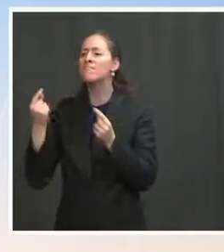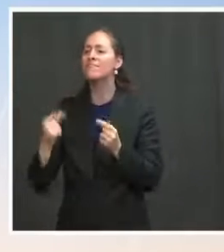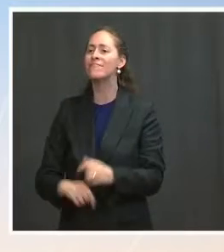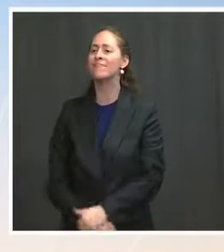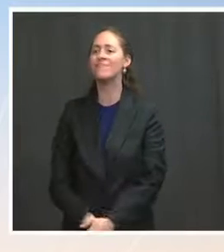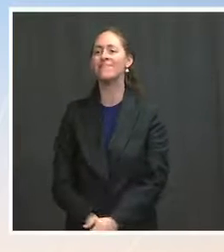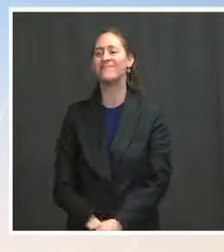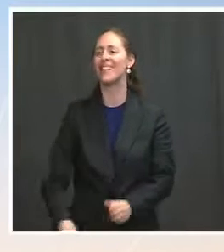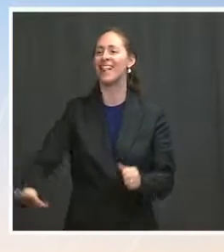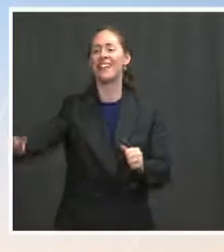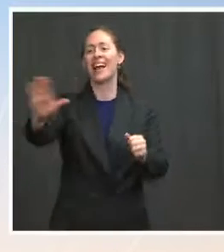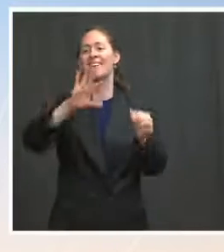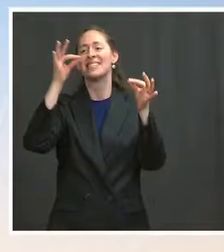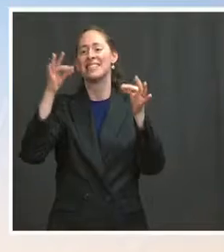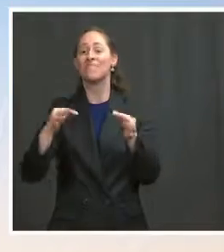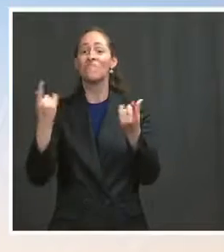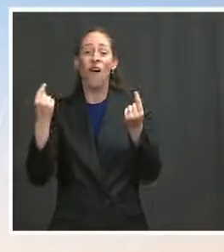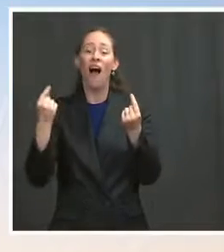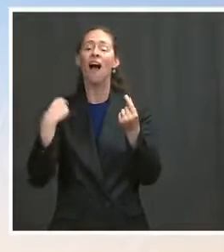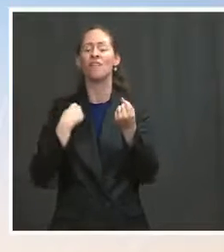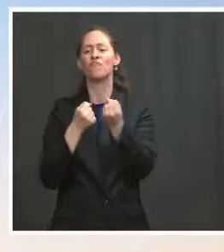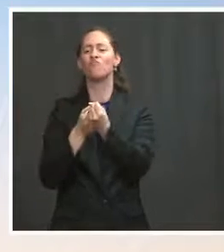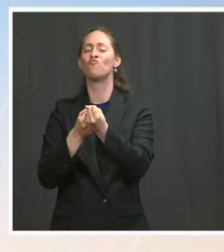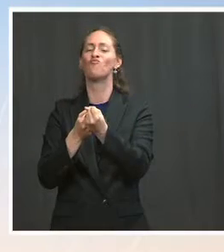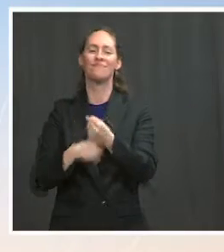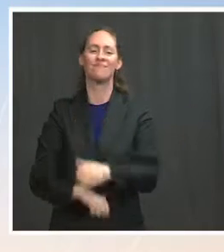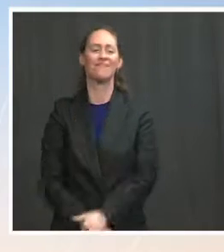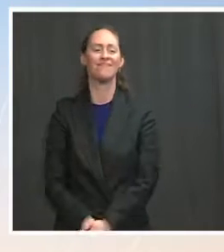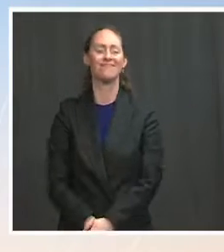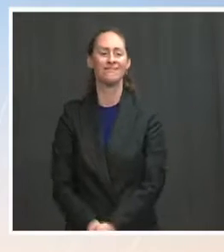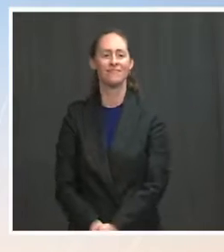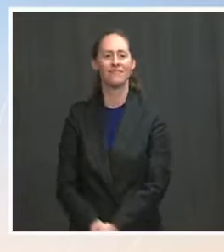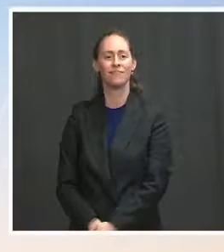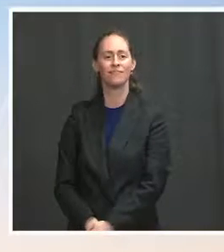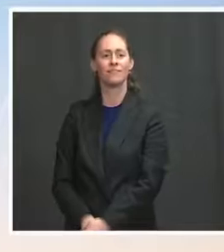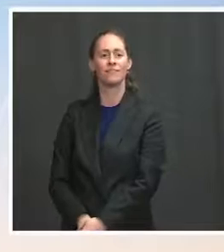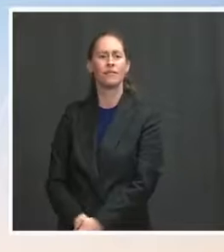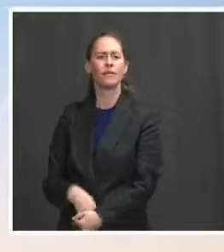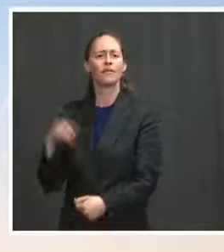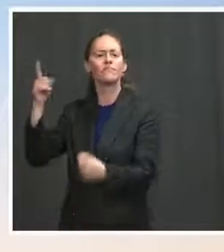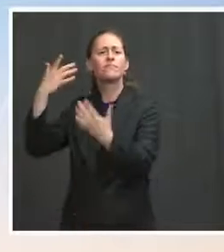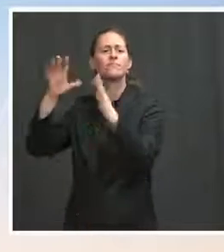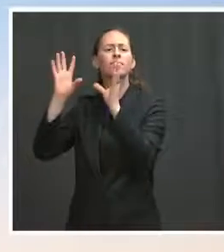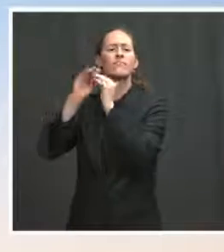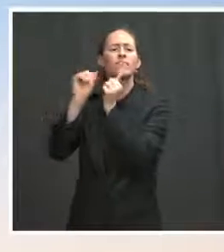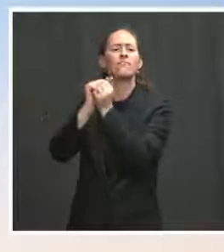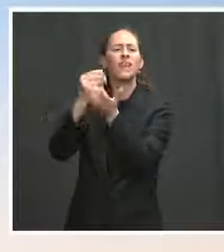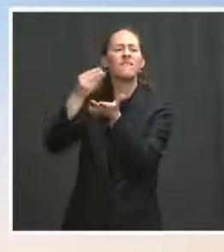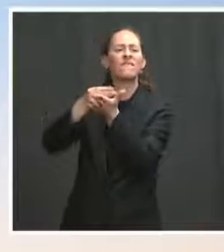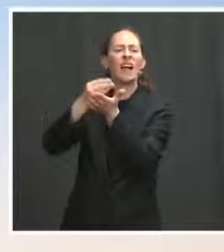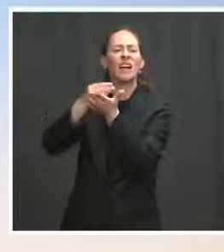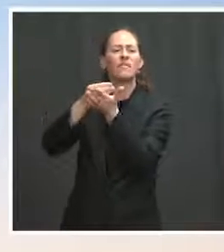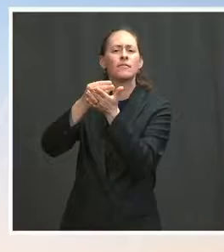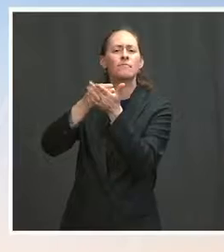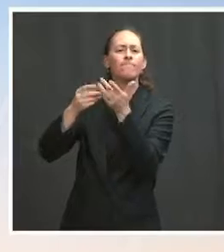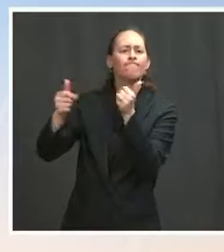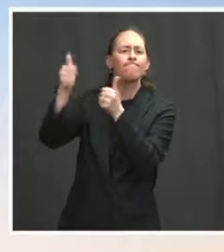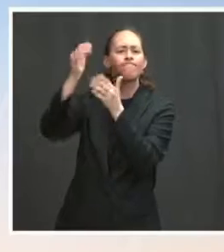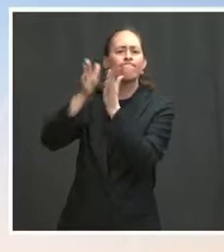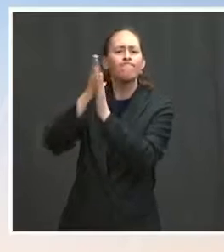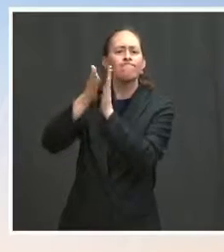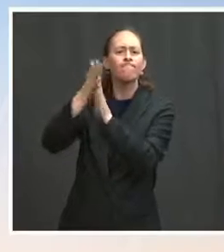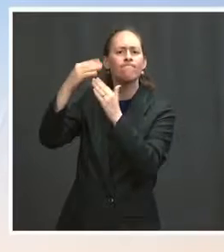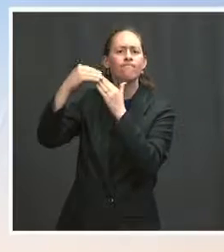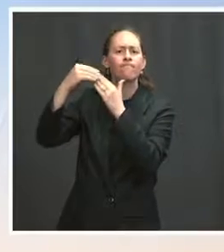Go ahead. President Biden met with financial regulators earlier this week. I'm wondering if there's any discussion about buy now, pay